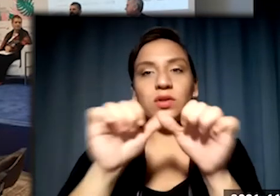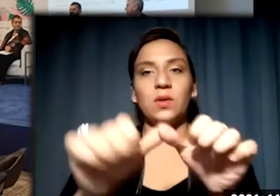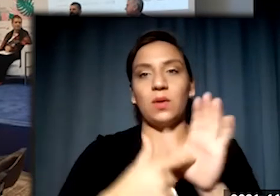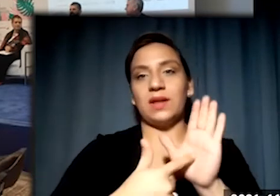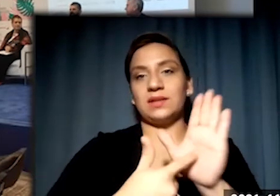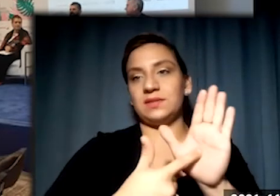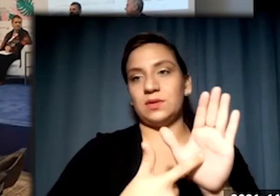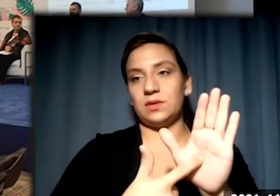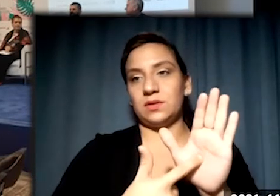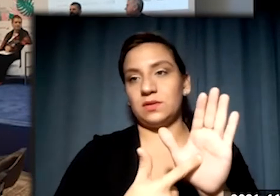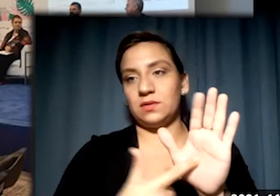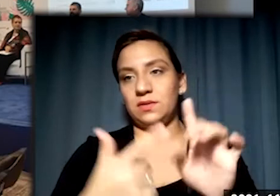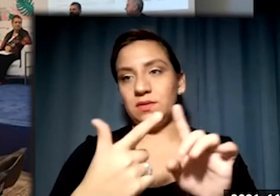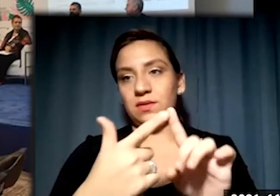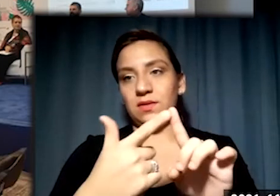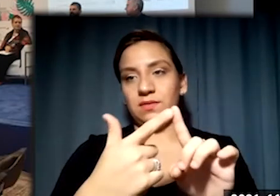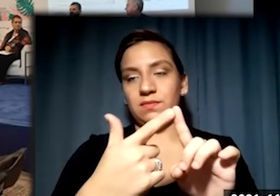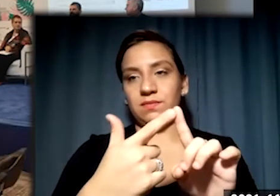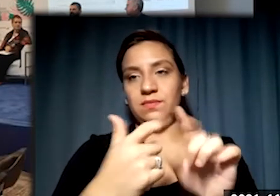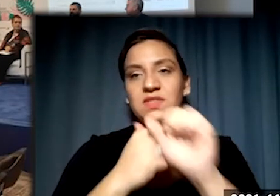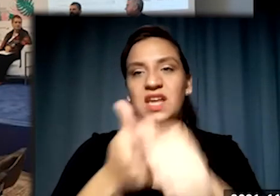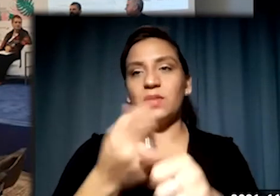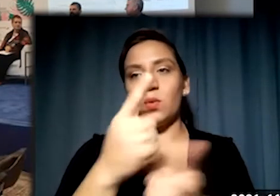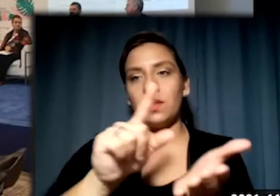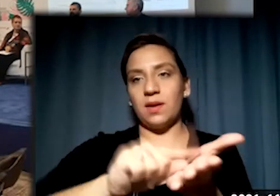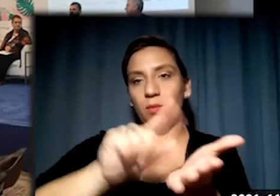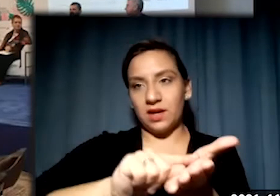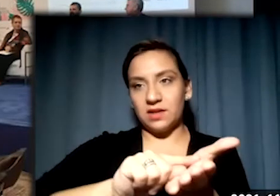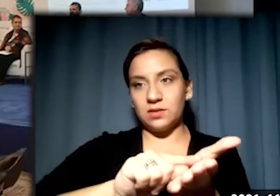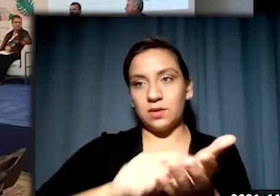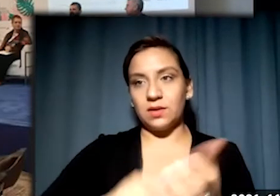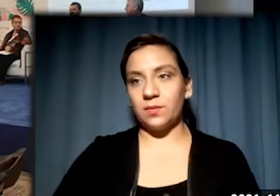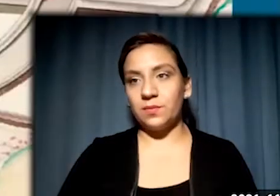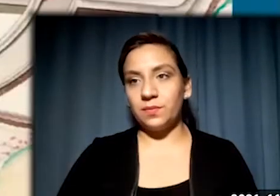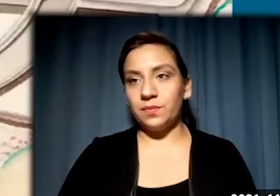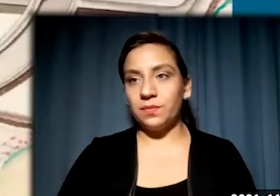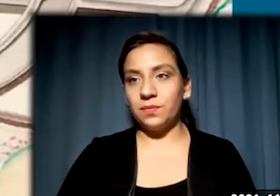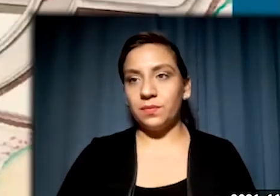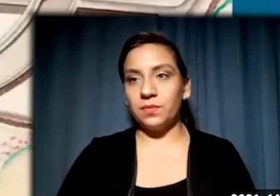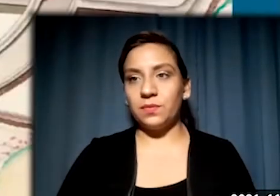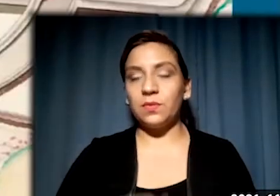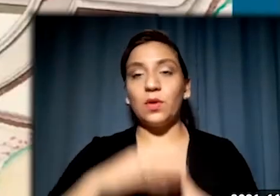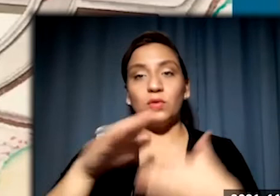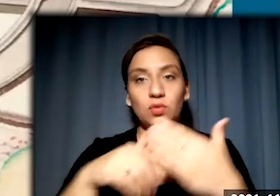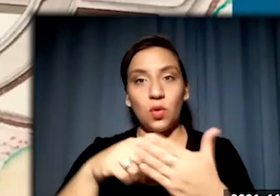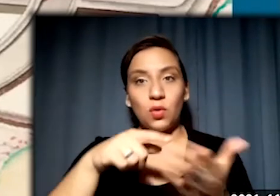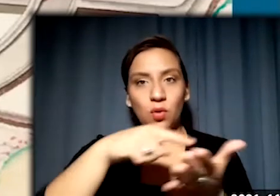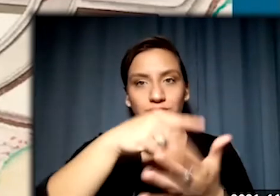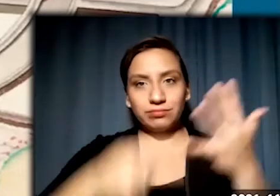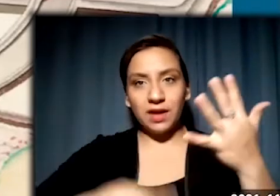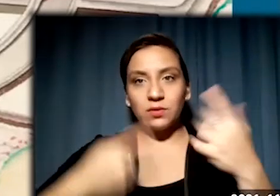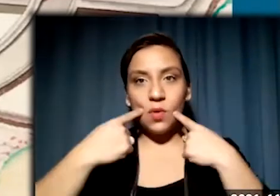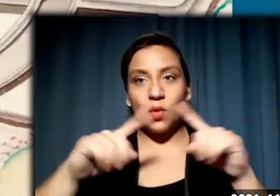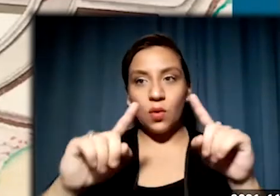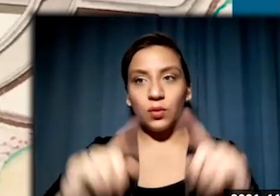these efforts will be presented briefly tonight. José Marull del Rio will offer an outline of